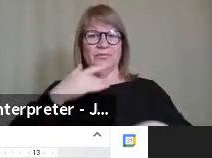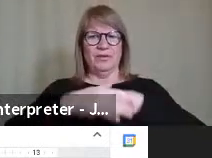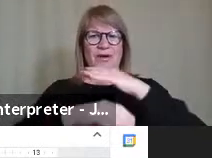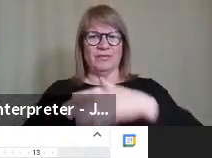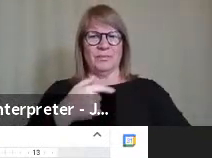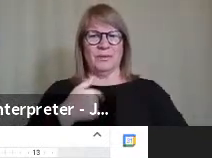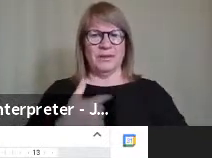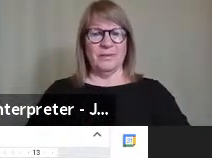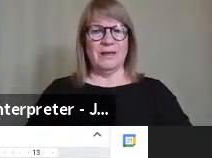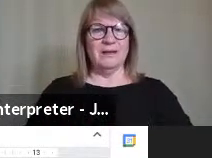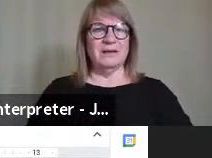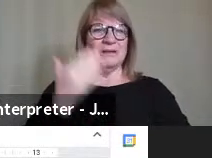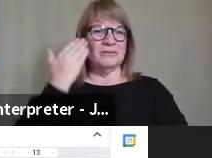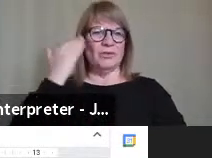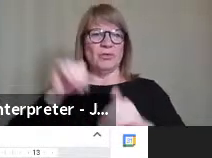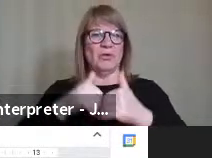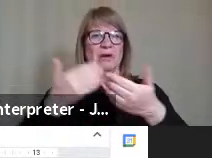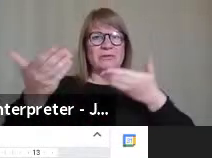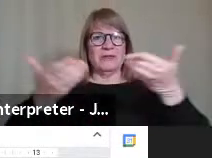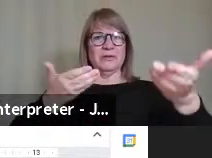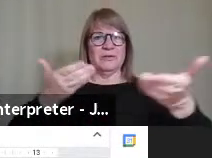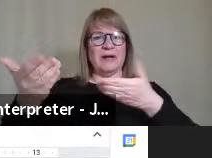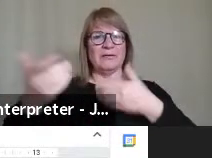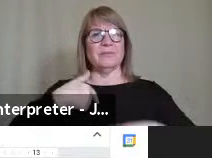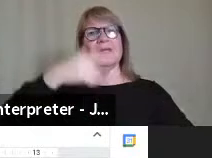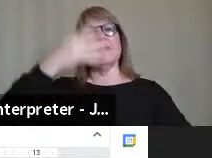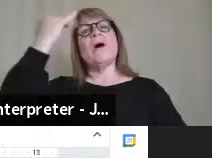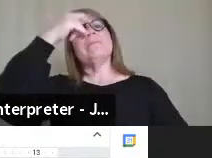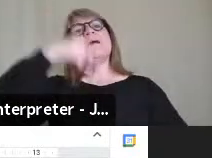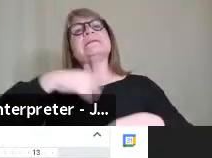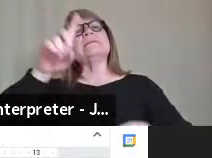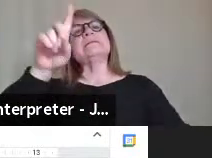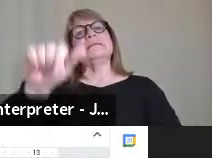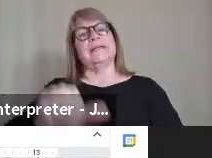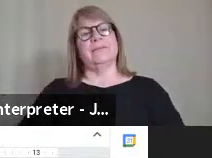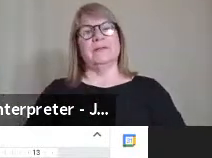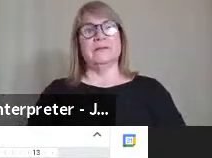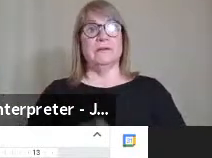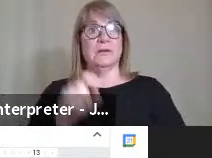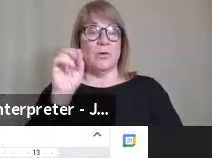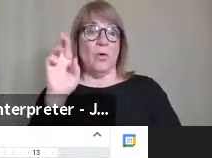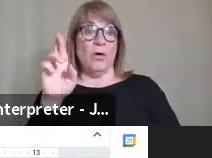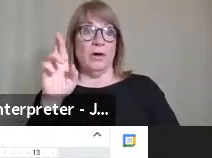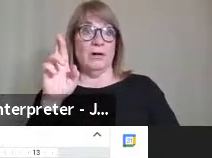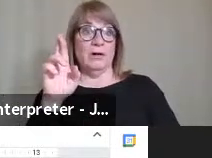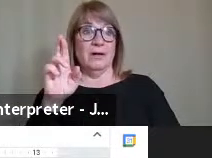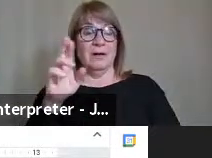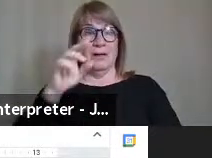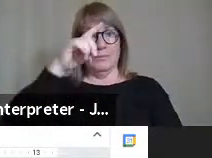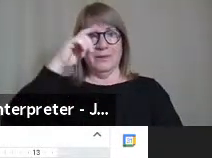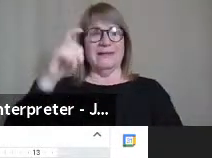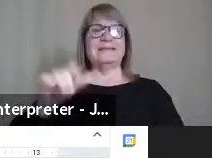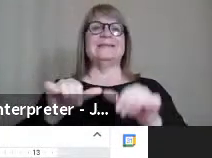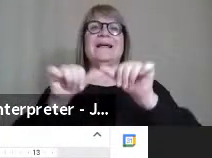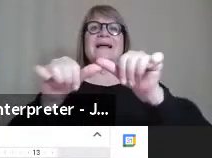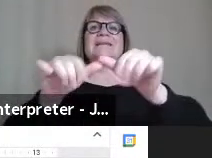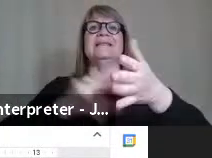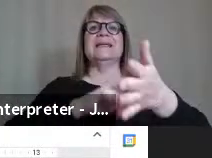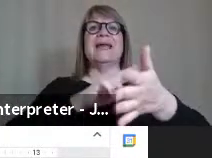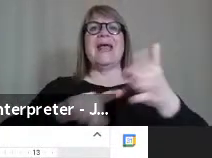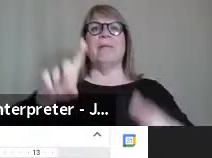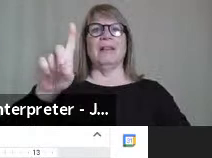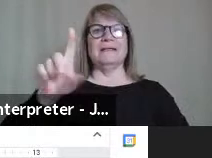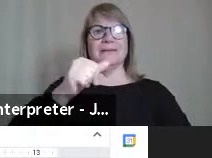know how to interact with me due to my disabilities or is it due to the constant bombardment of ableism and eugenics in the